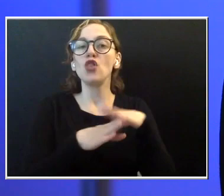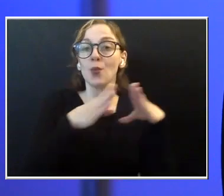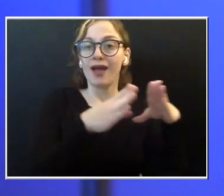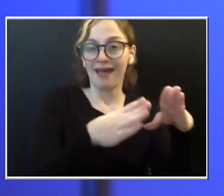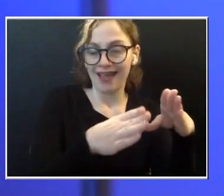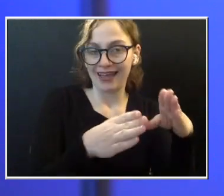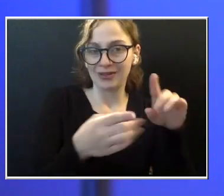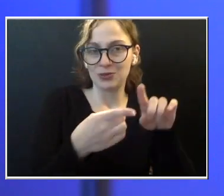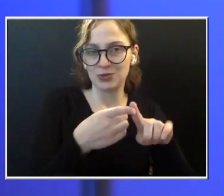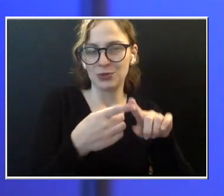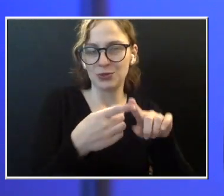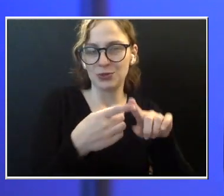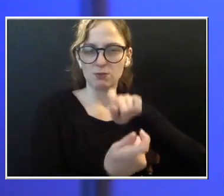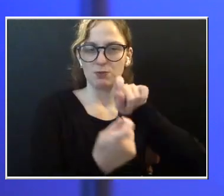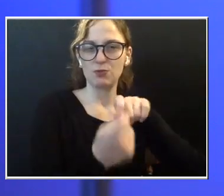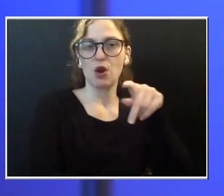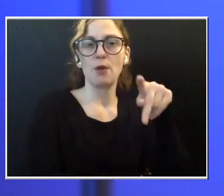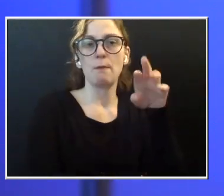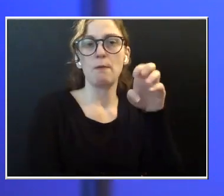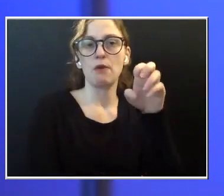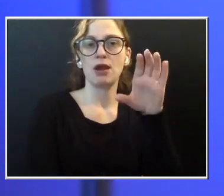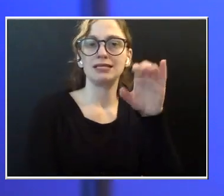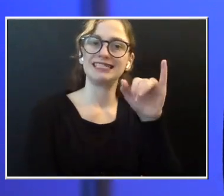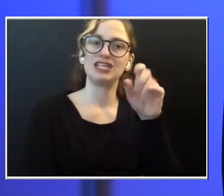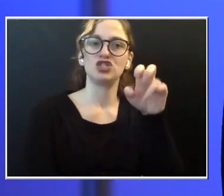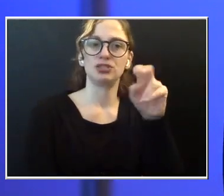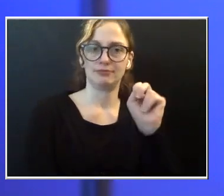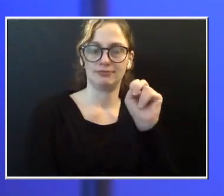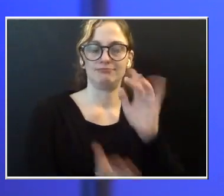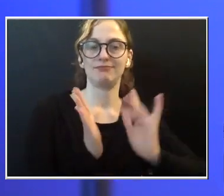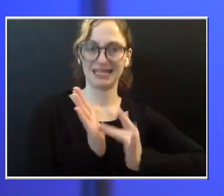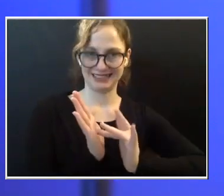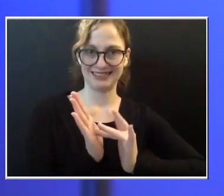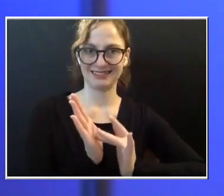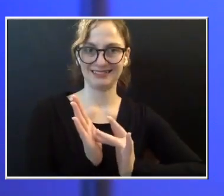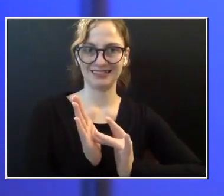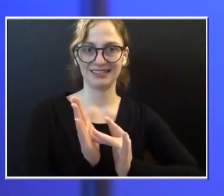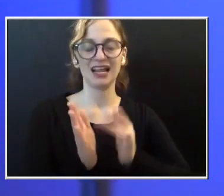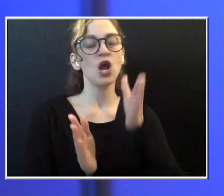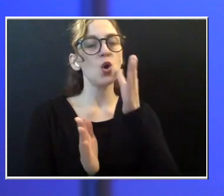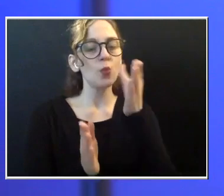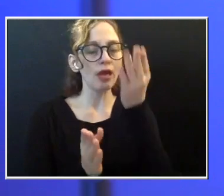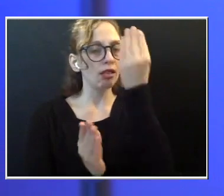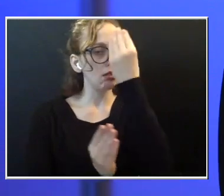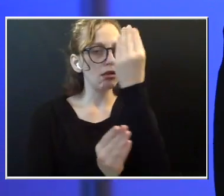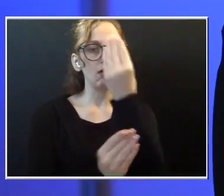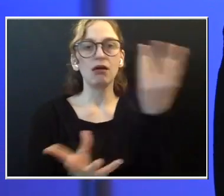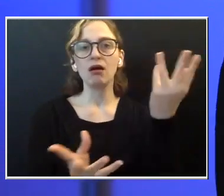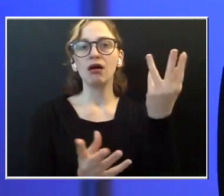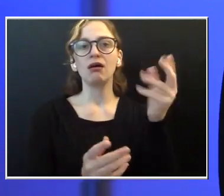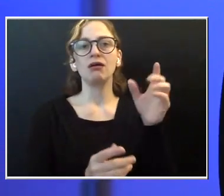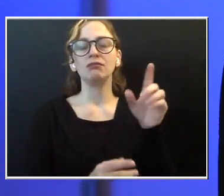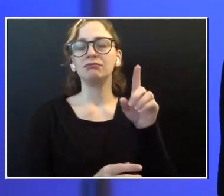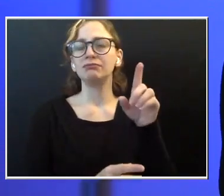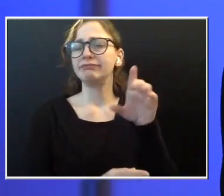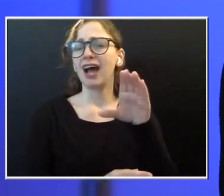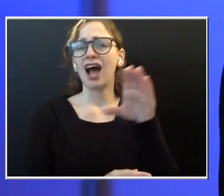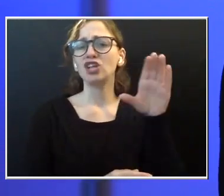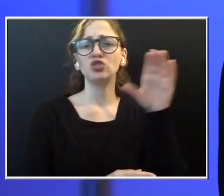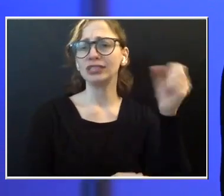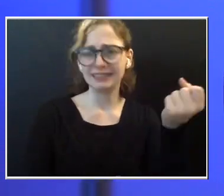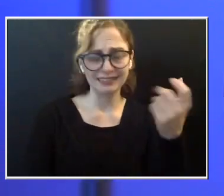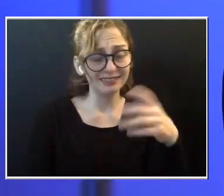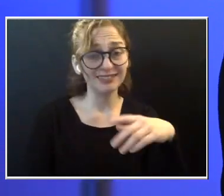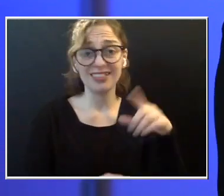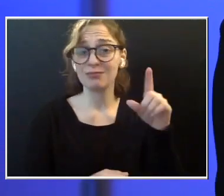important because what we know is this will help inform hundreds and probably thousands of studies in the future so that we can